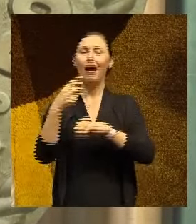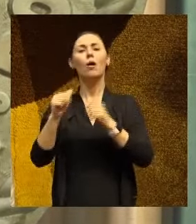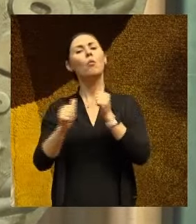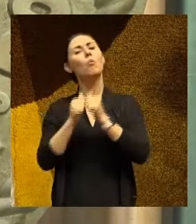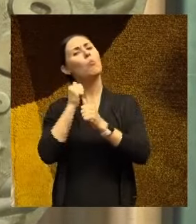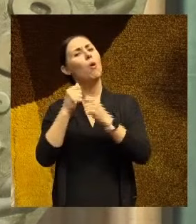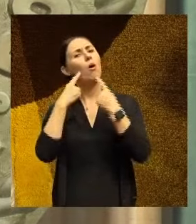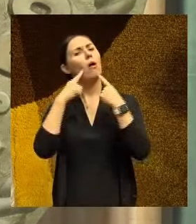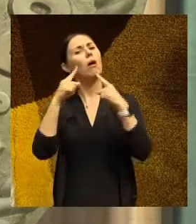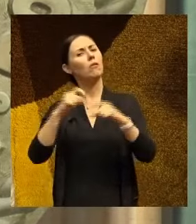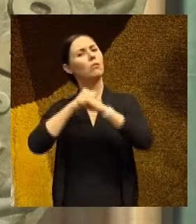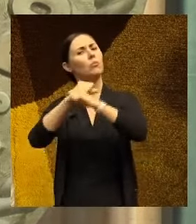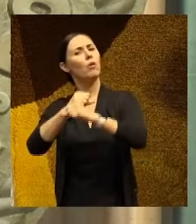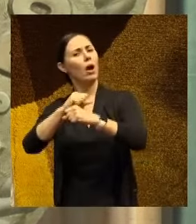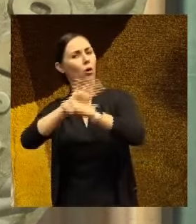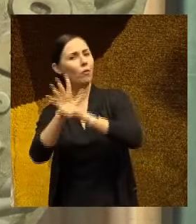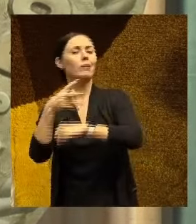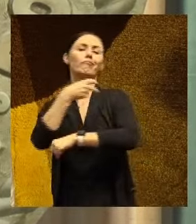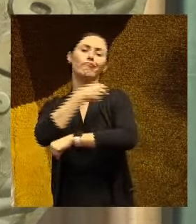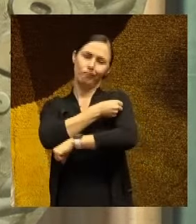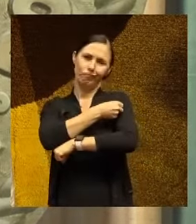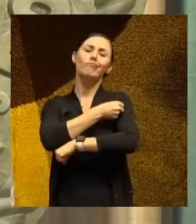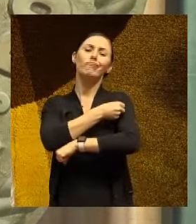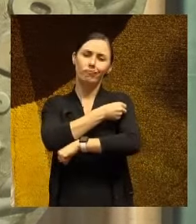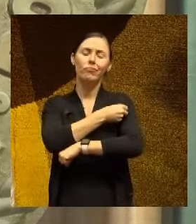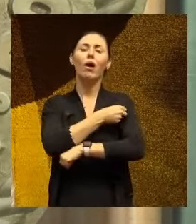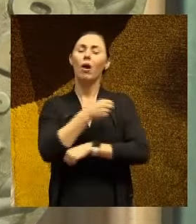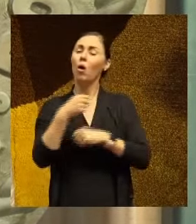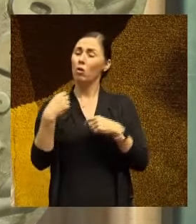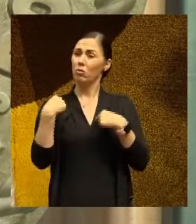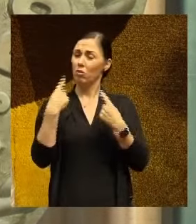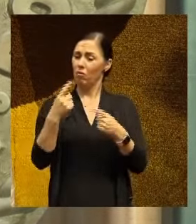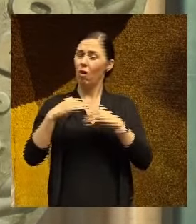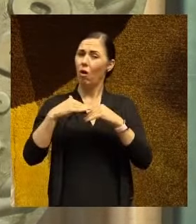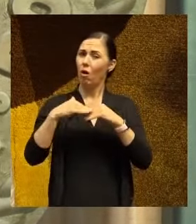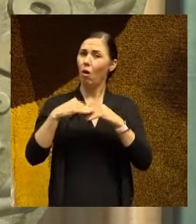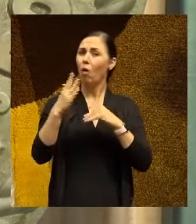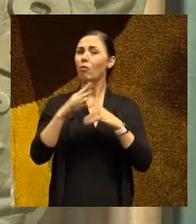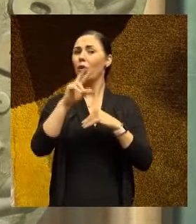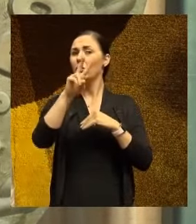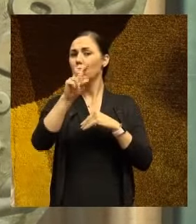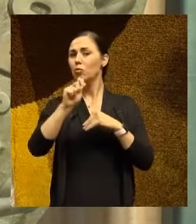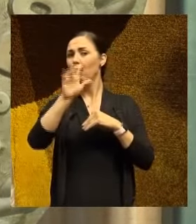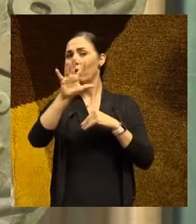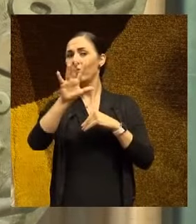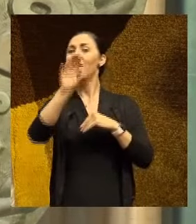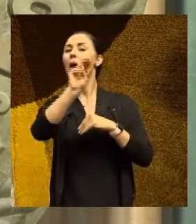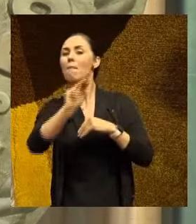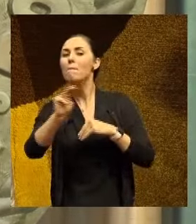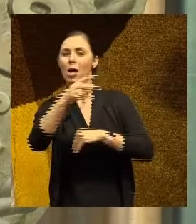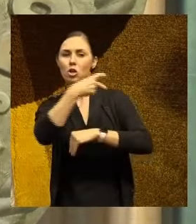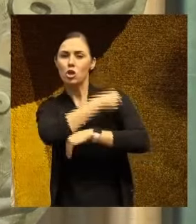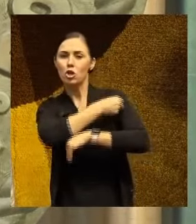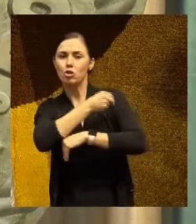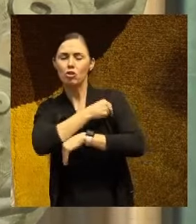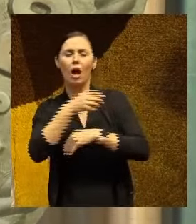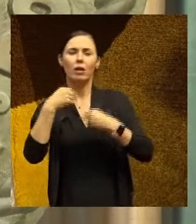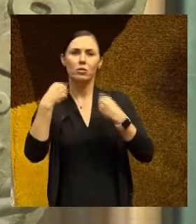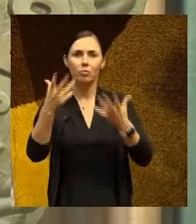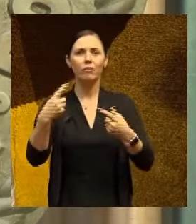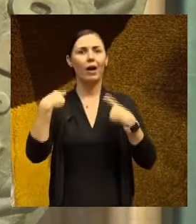coronavirus. In all, we've provided more than 2.5 million shots at hundreds of clinics across the